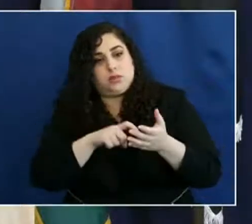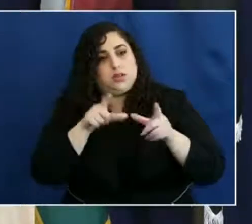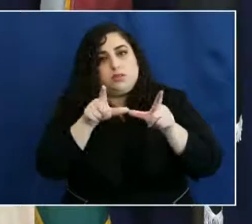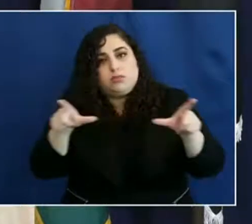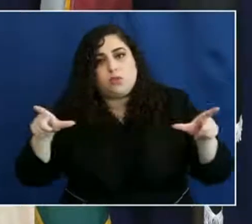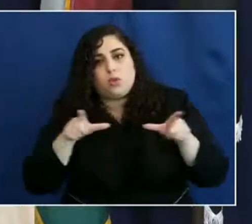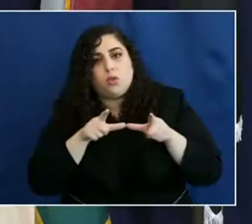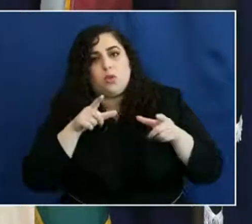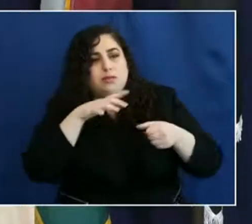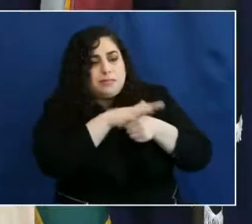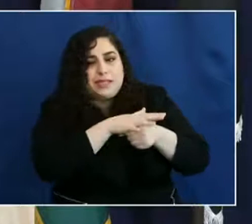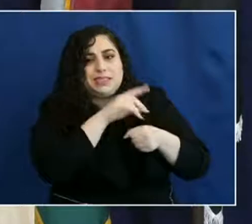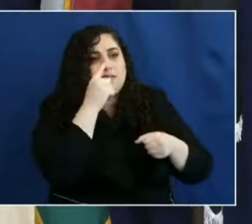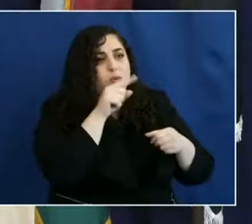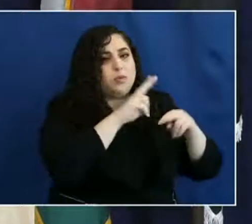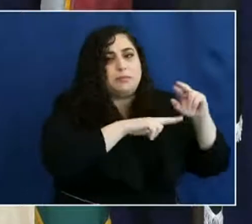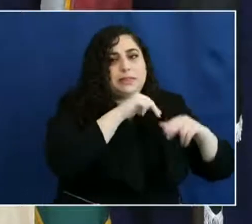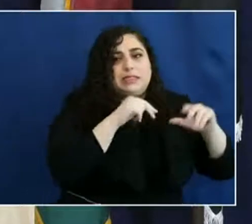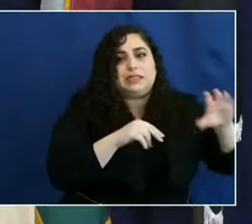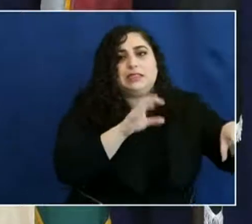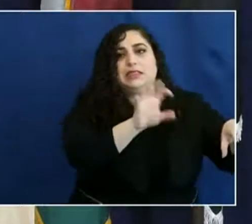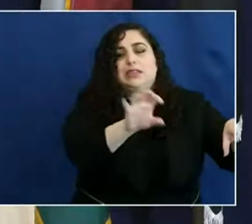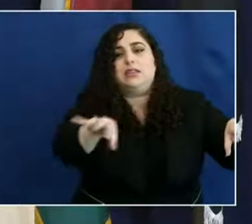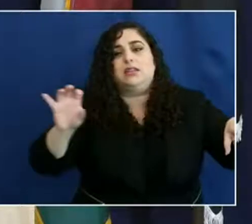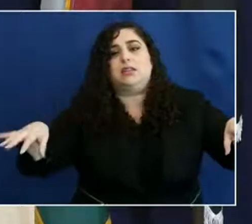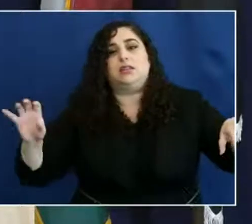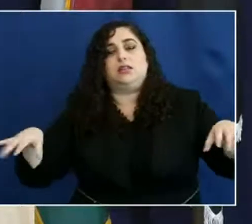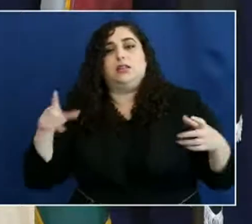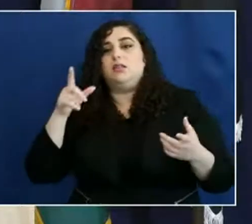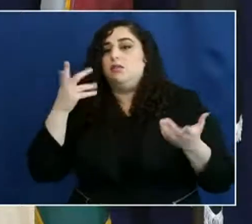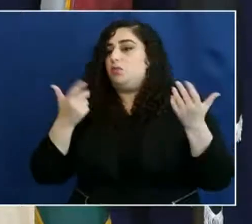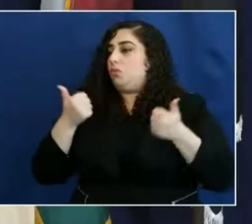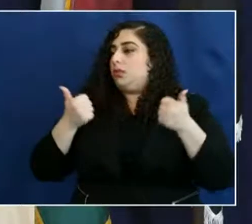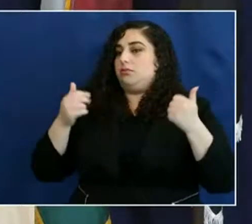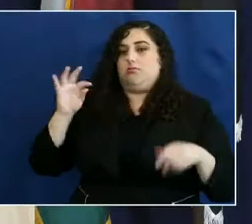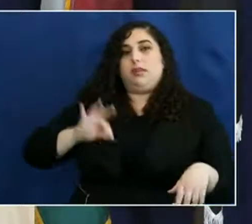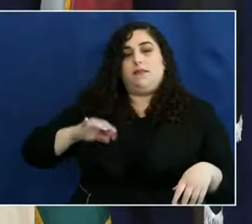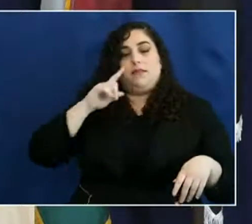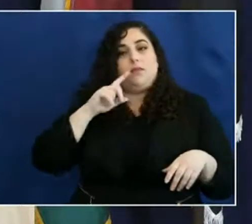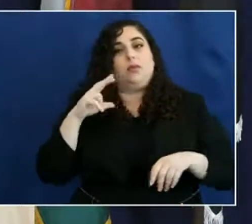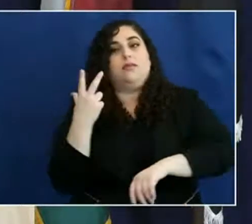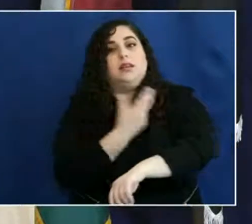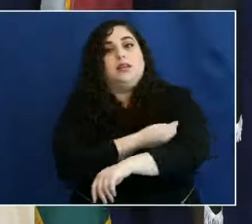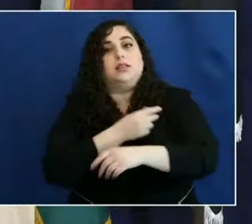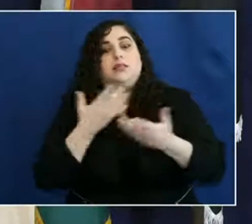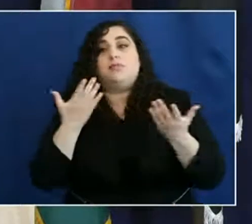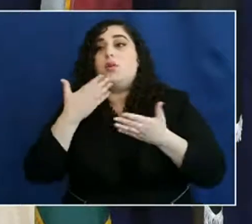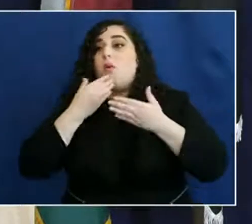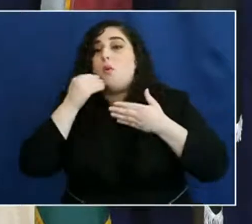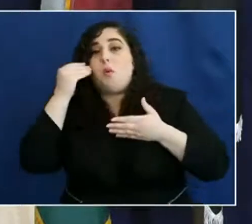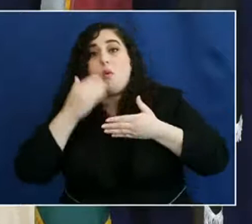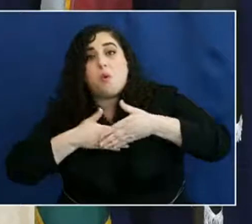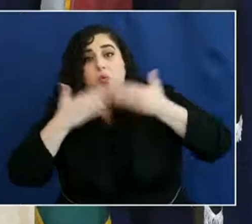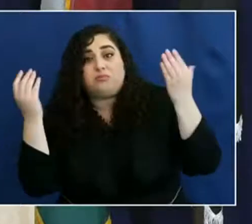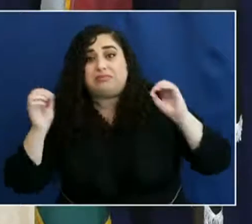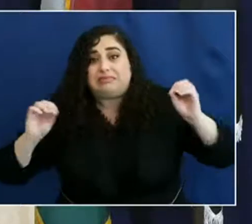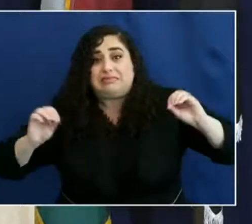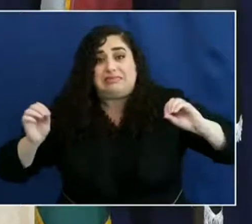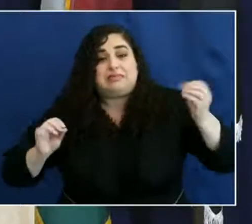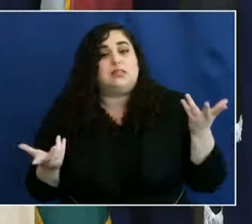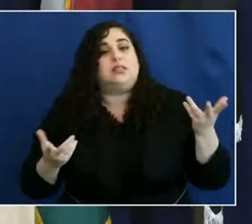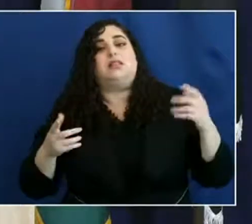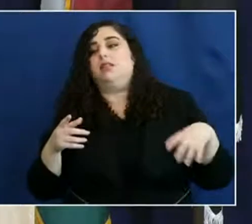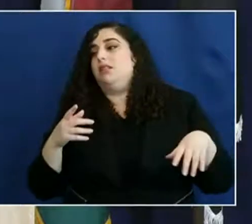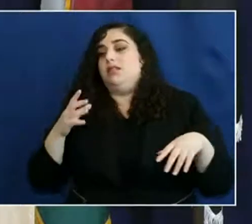or populations that could benefit. Like a homeless population, we're trying to go back to them a second time might